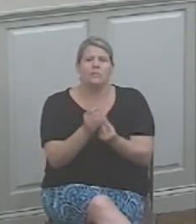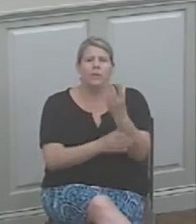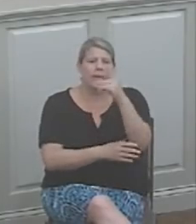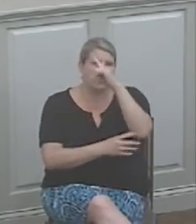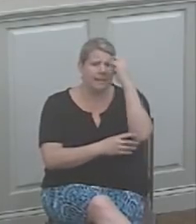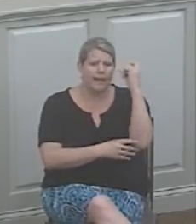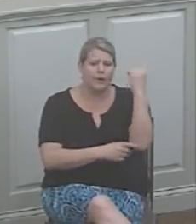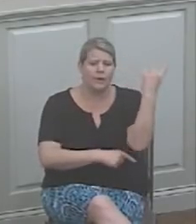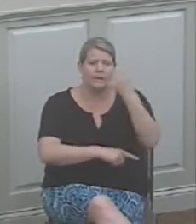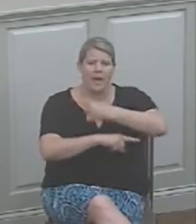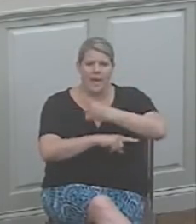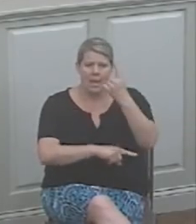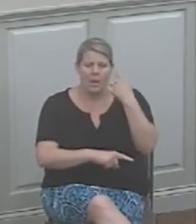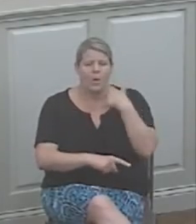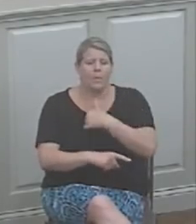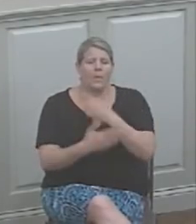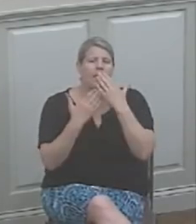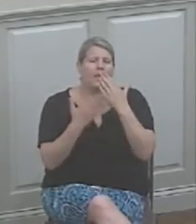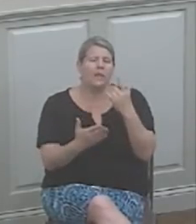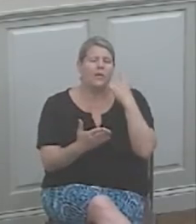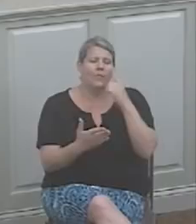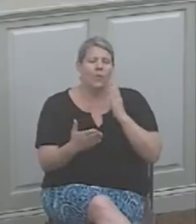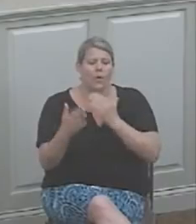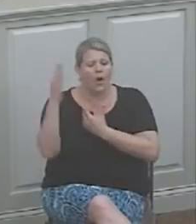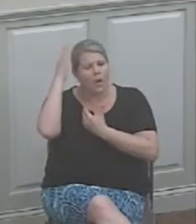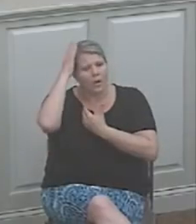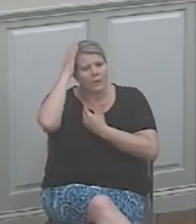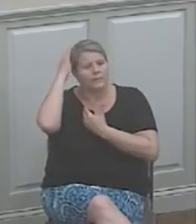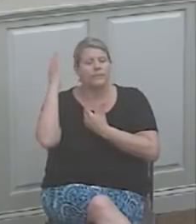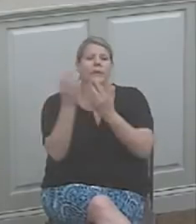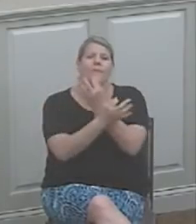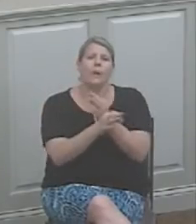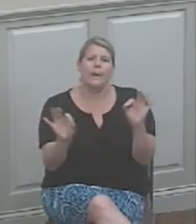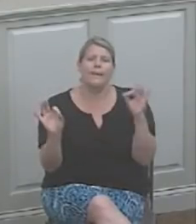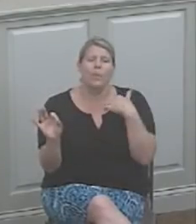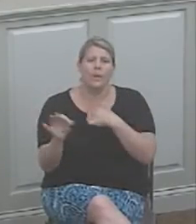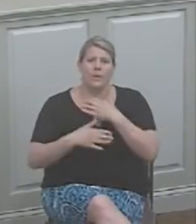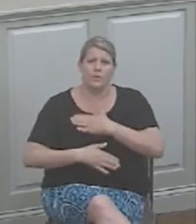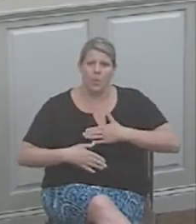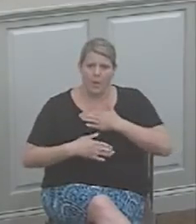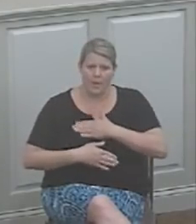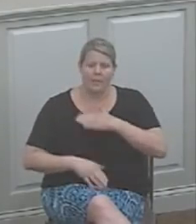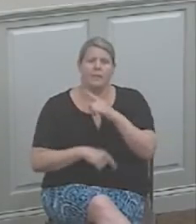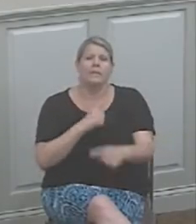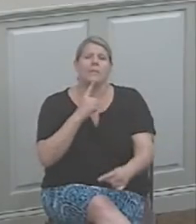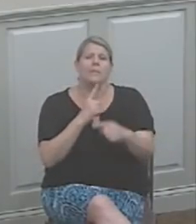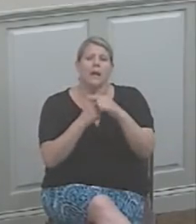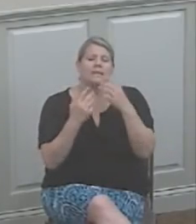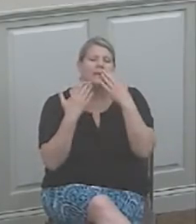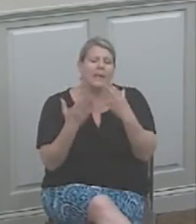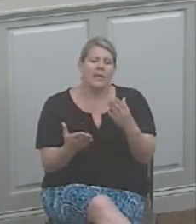thank you for the freedoms that we enjoy in this country of ours. And we thank you for this opportunity to